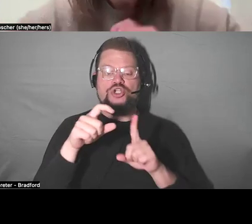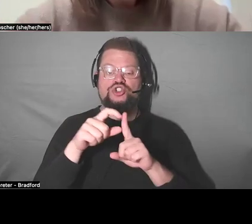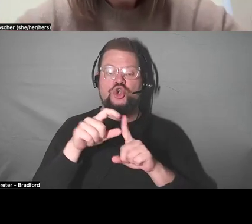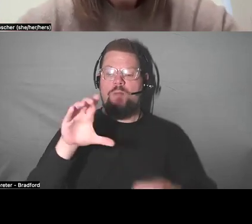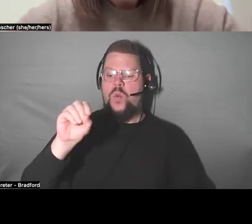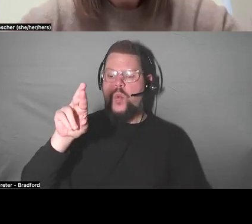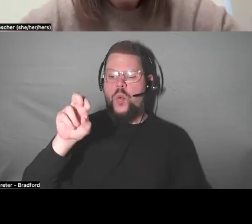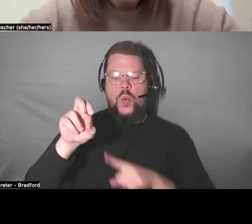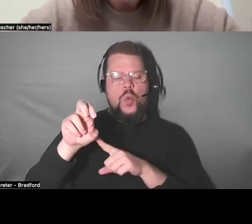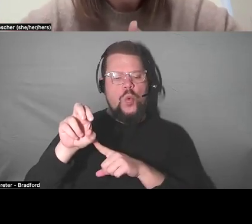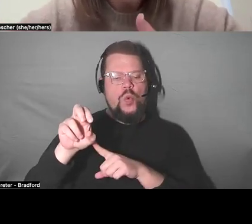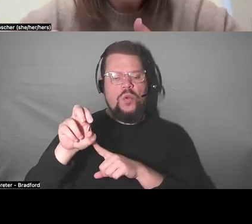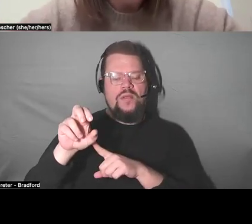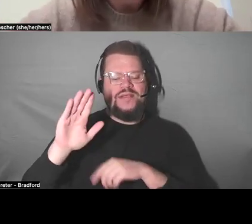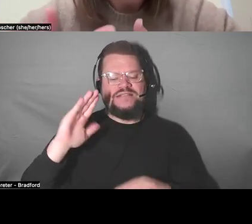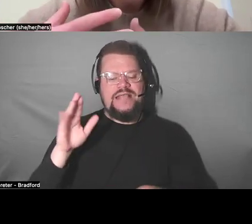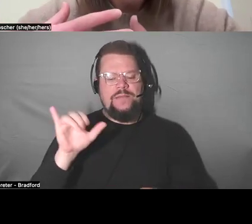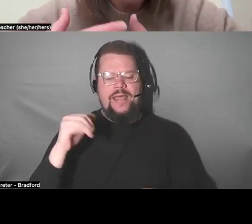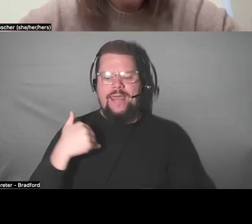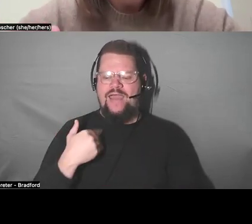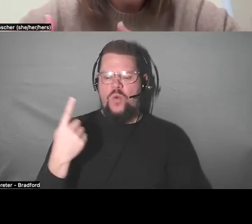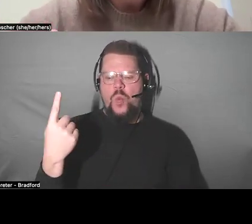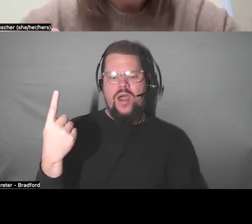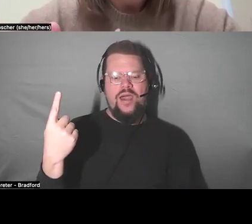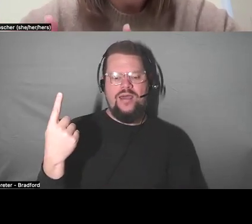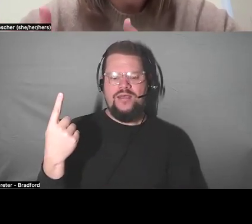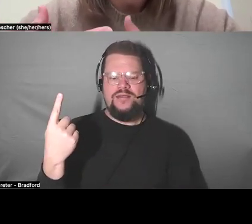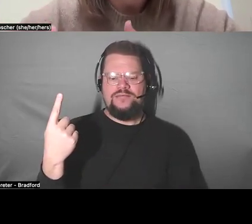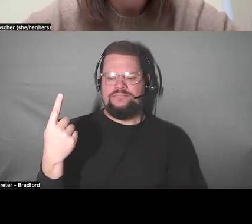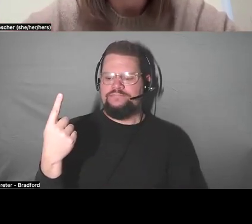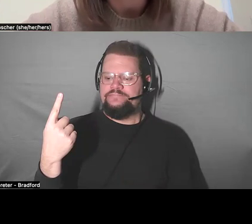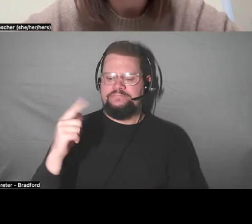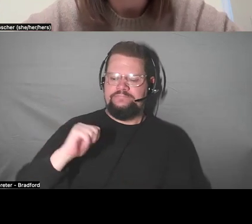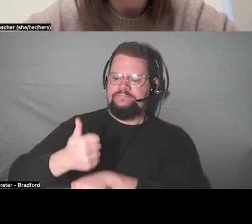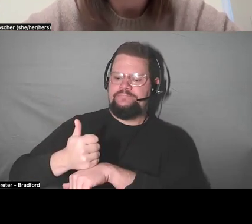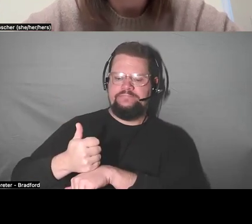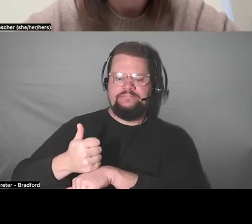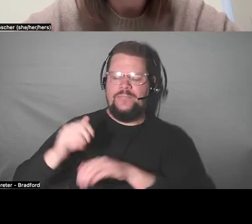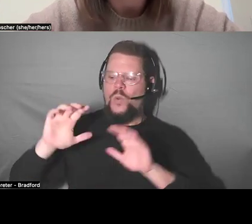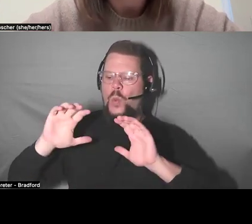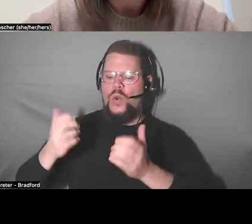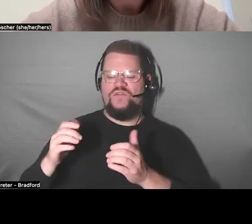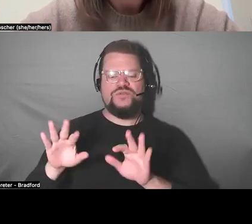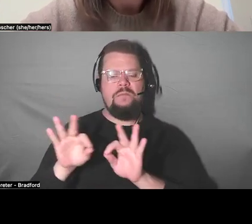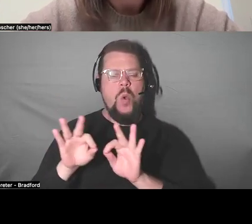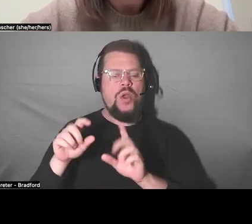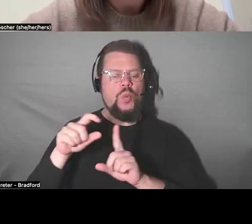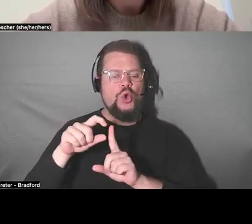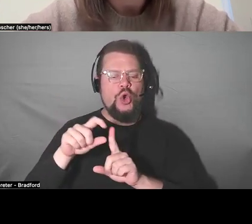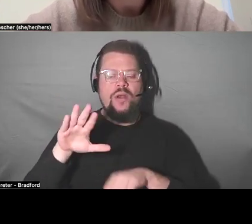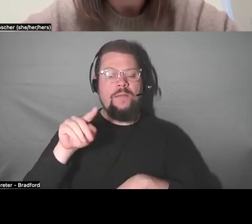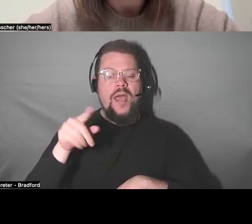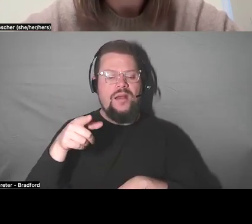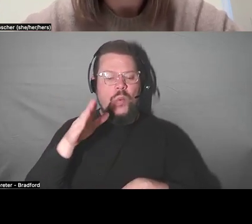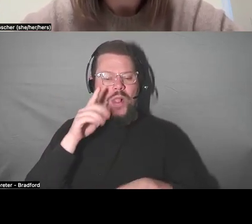core makes it seem as if there's a single definable set of universally important words. But as we'll